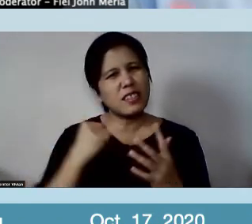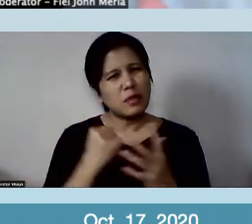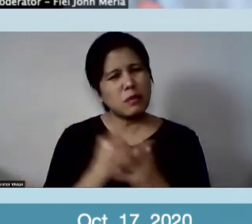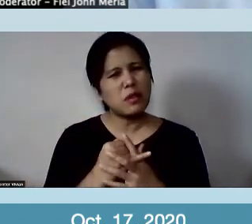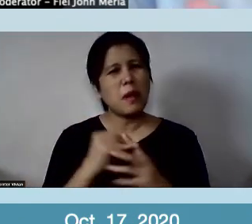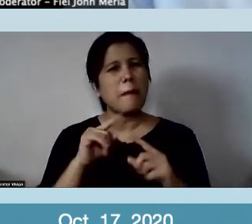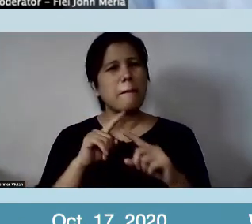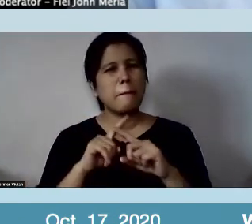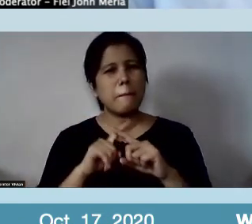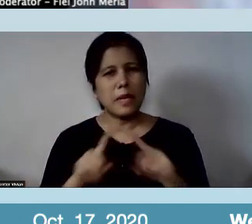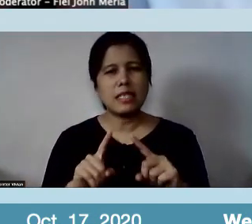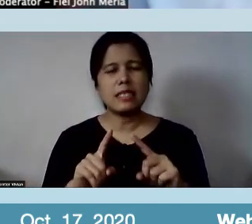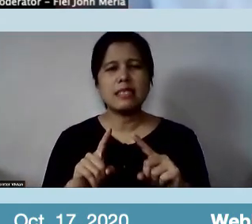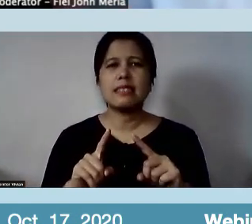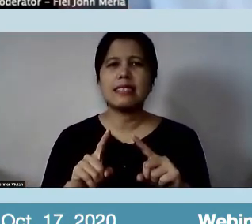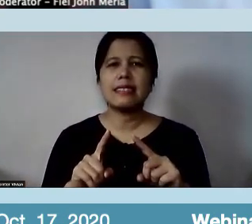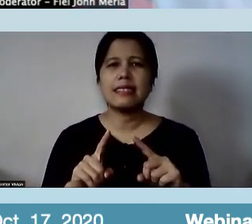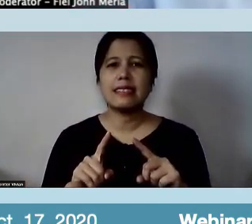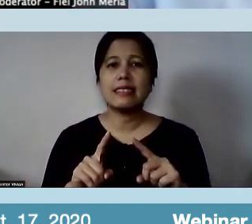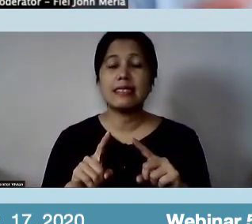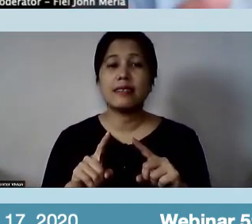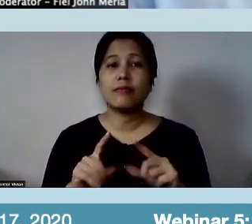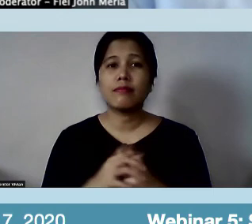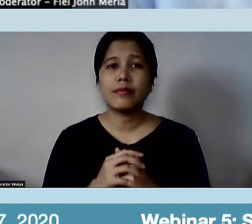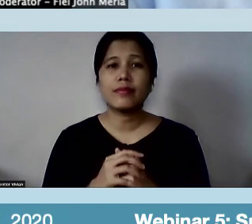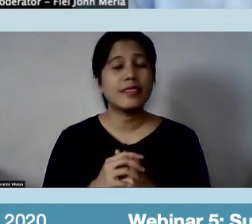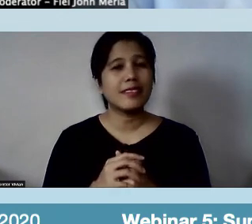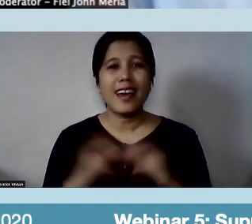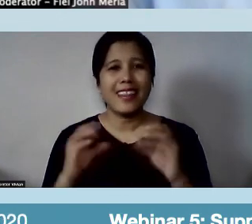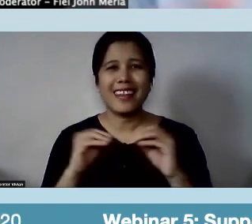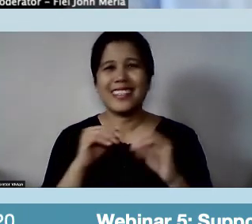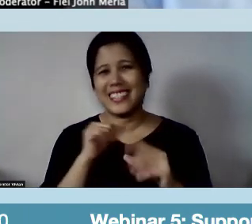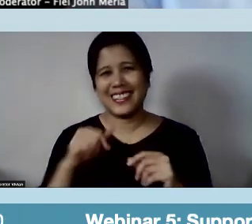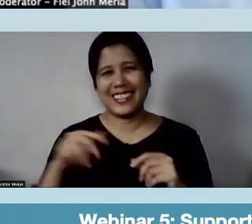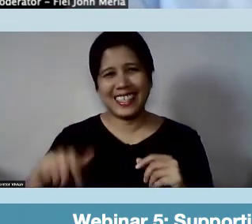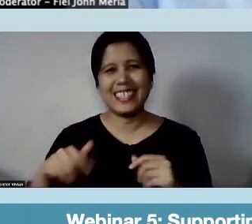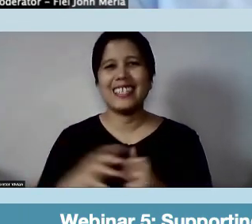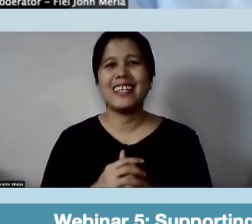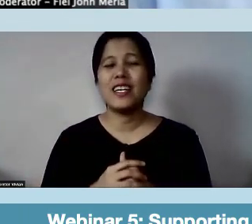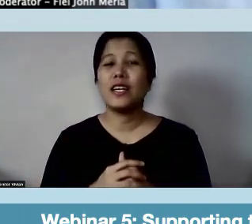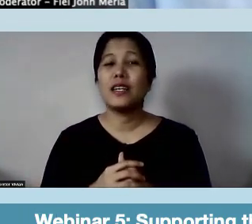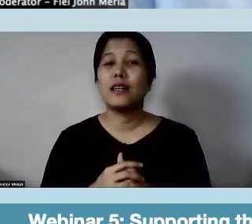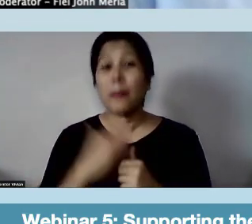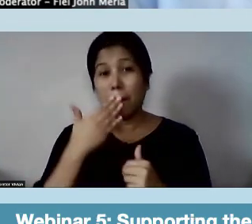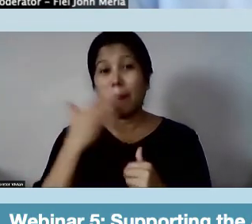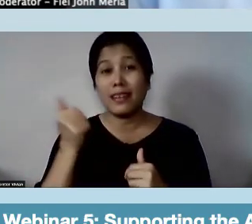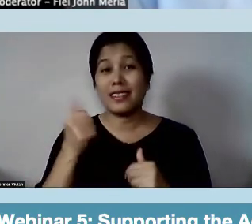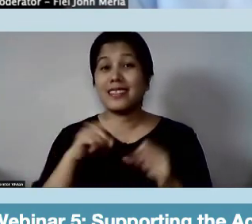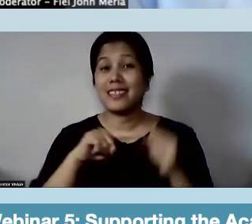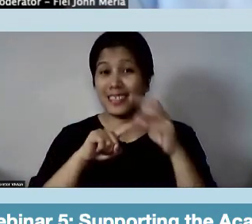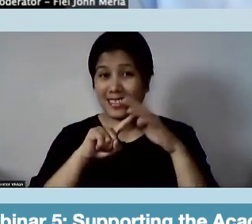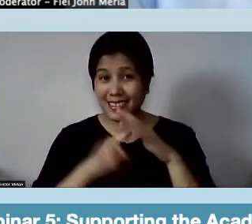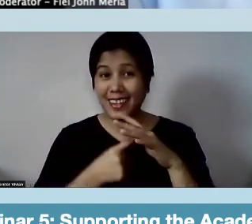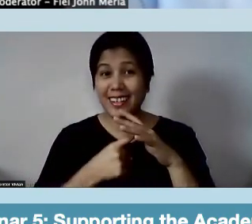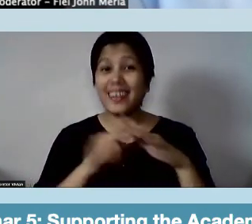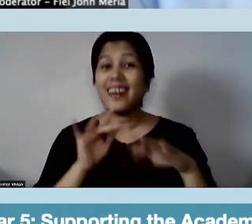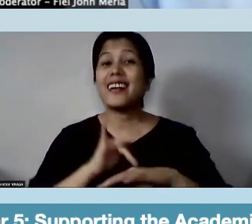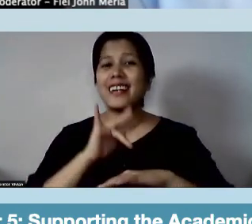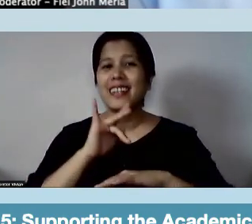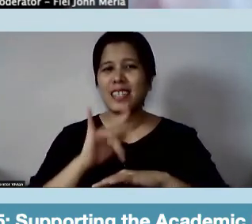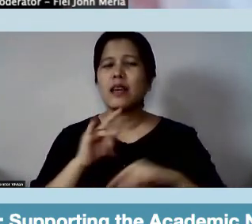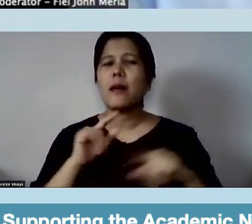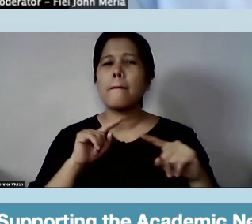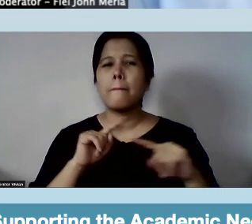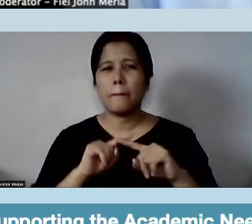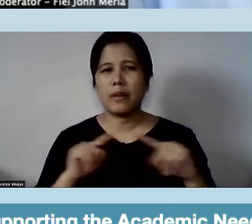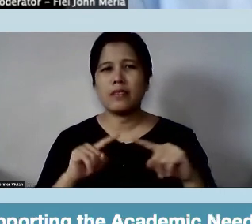guess you would go, yeah, no, nothing's too late. You know, you could start any age. It's better to start early, I guess, right? I guess you would. Most definitely. Yeah, but